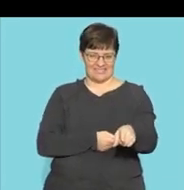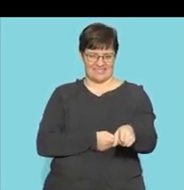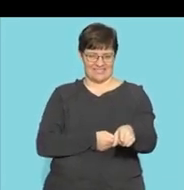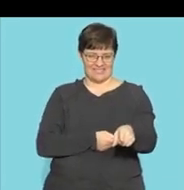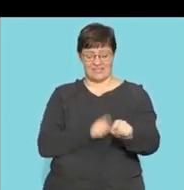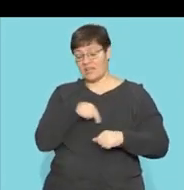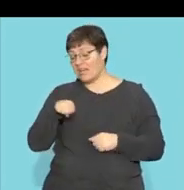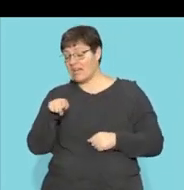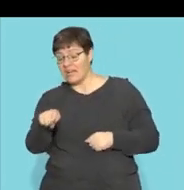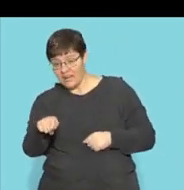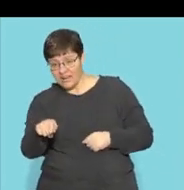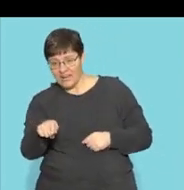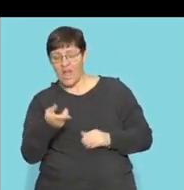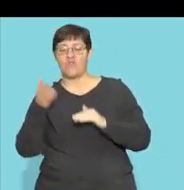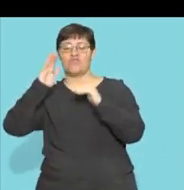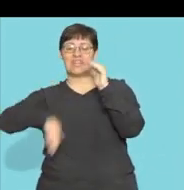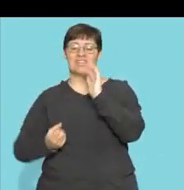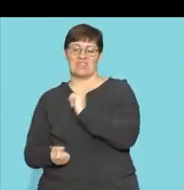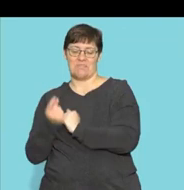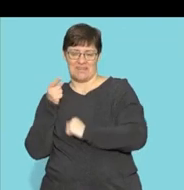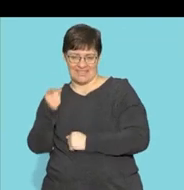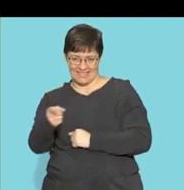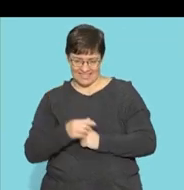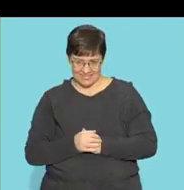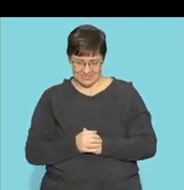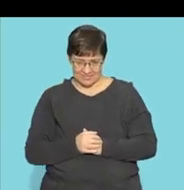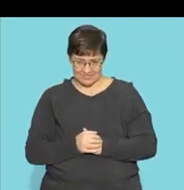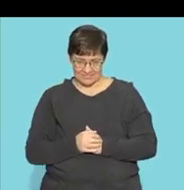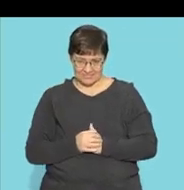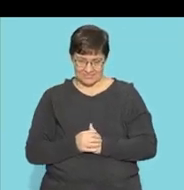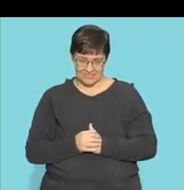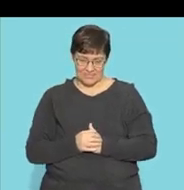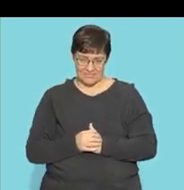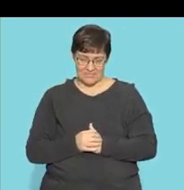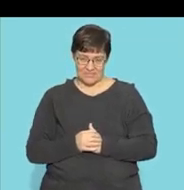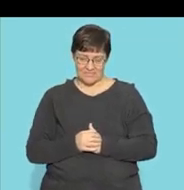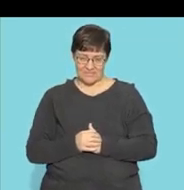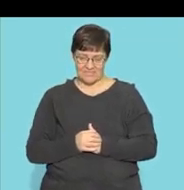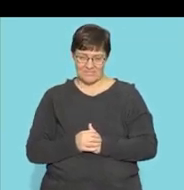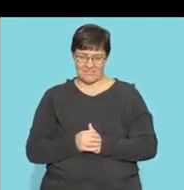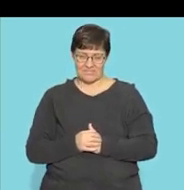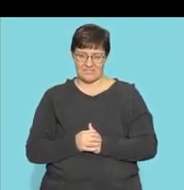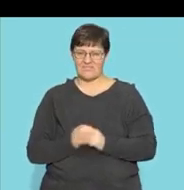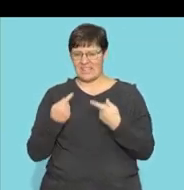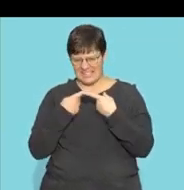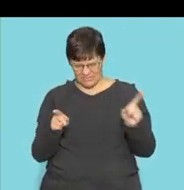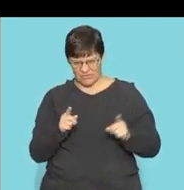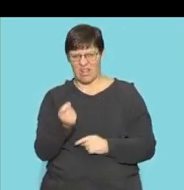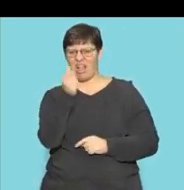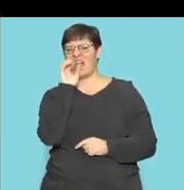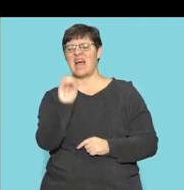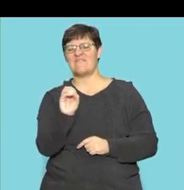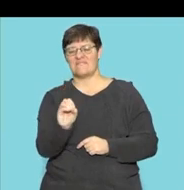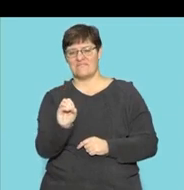taking place. At the cathode, there is reduction taking place. But there is